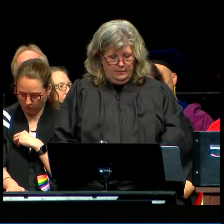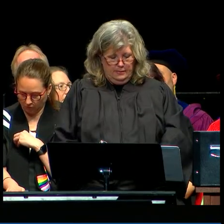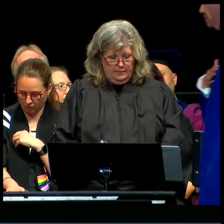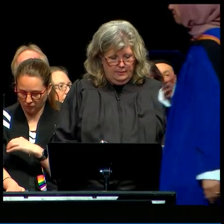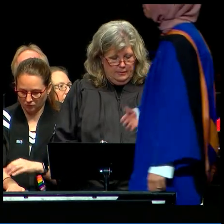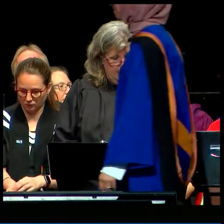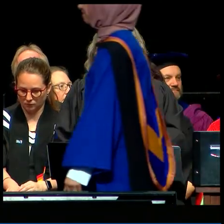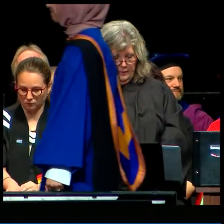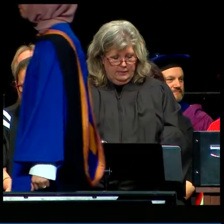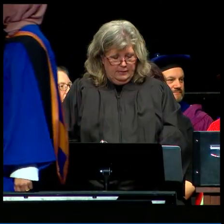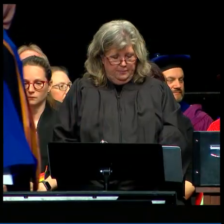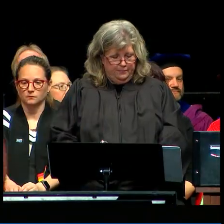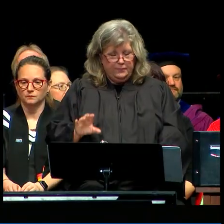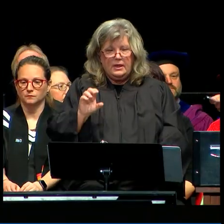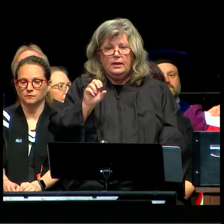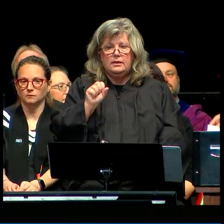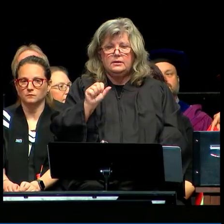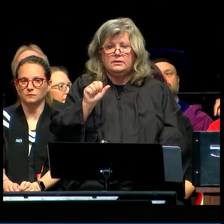Saida Alizadeh.